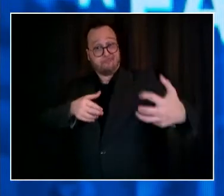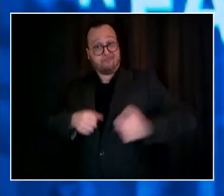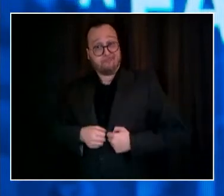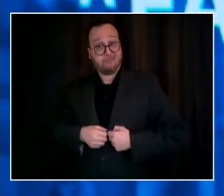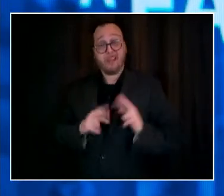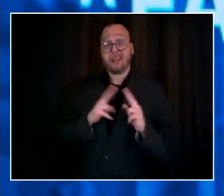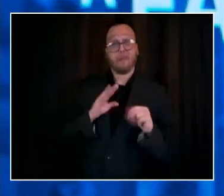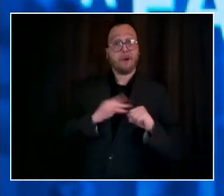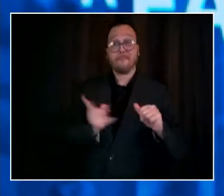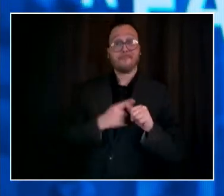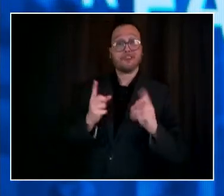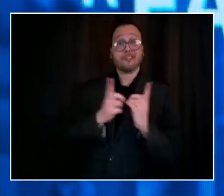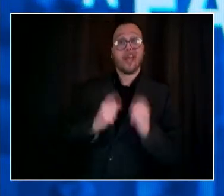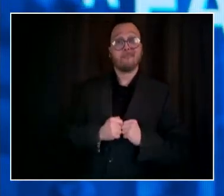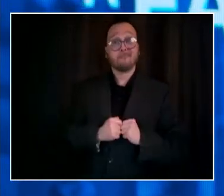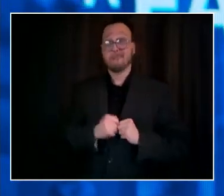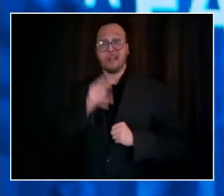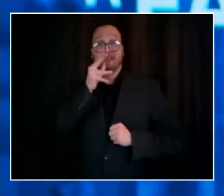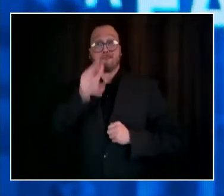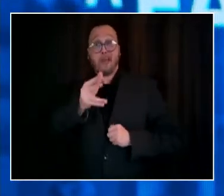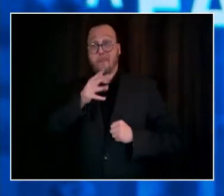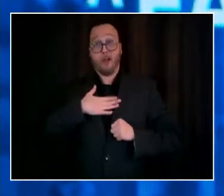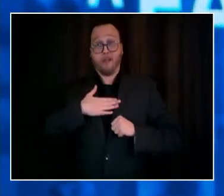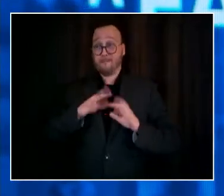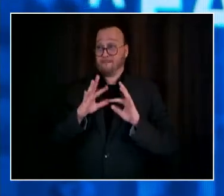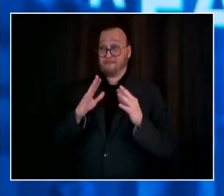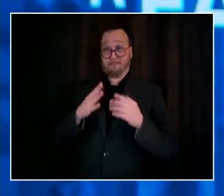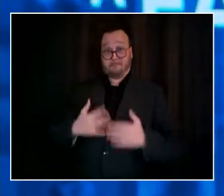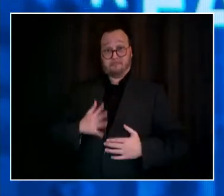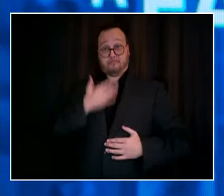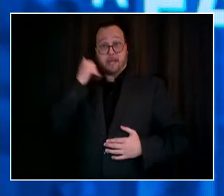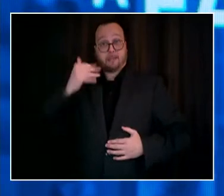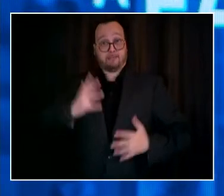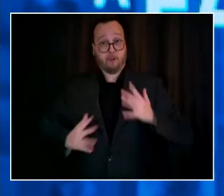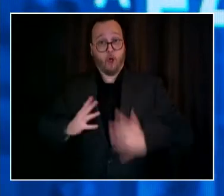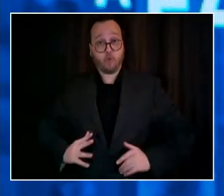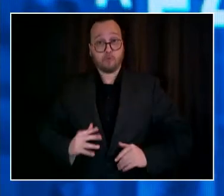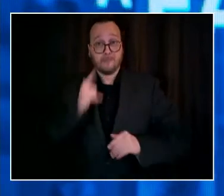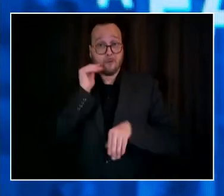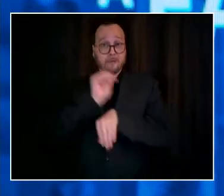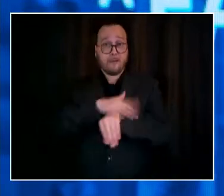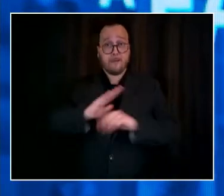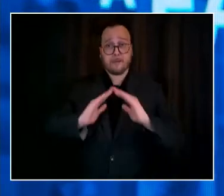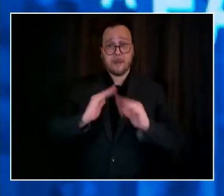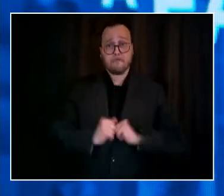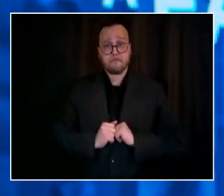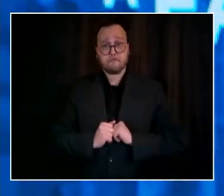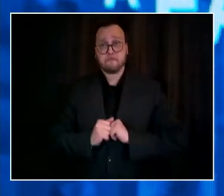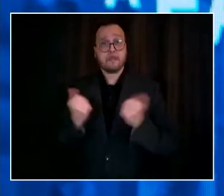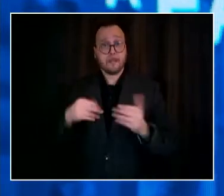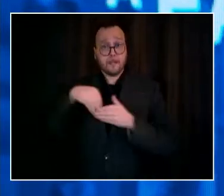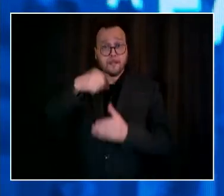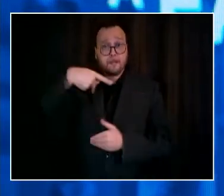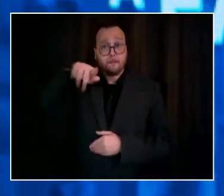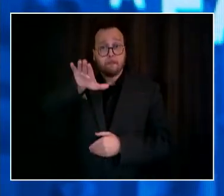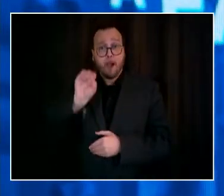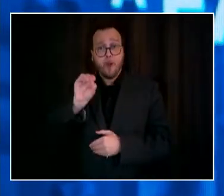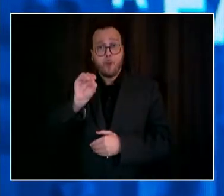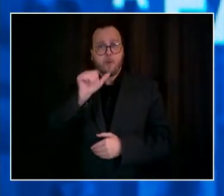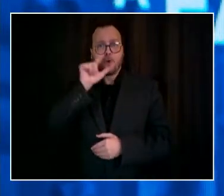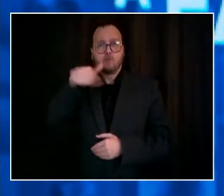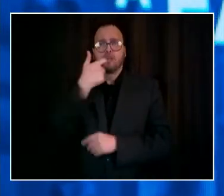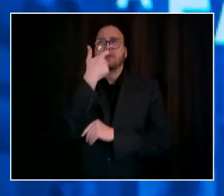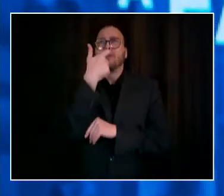their finest, and families out for a night on the town. At the Apollo, you don't just watch the